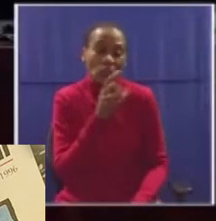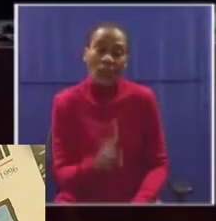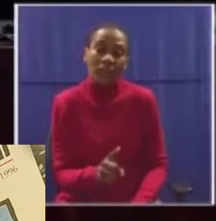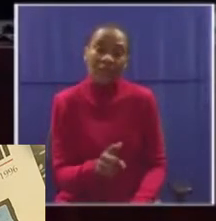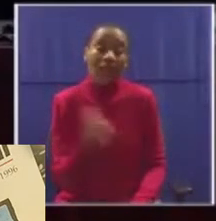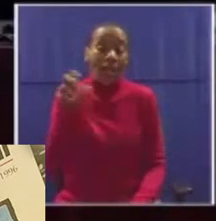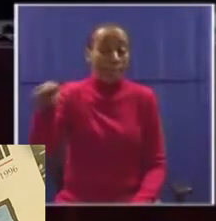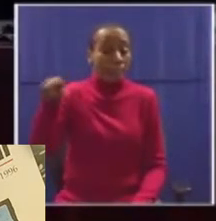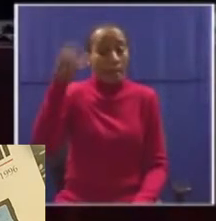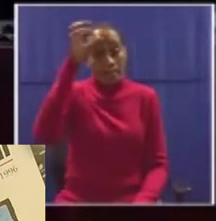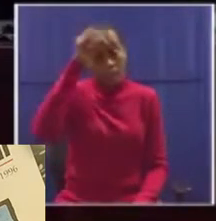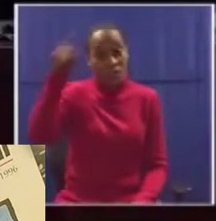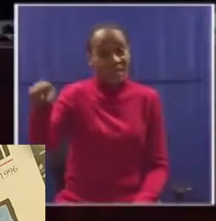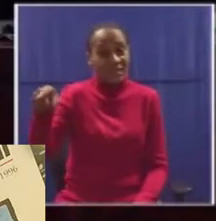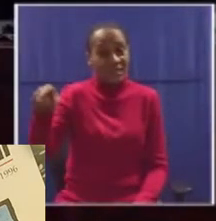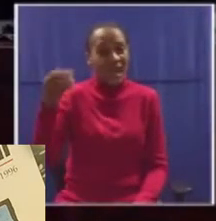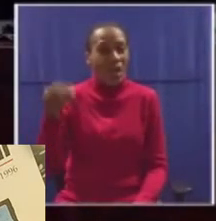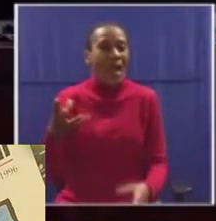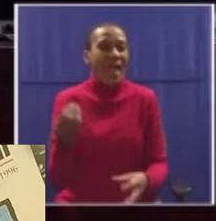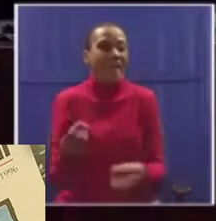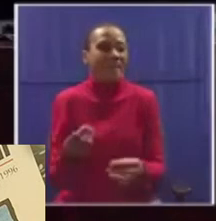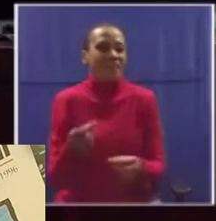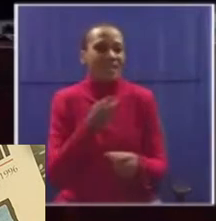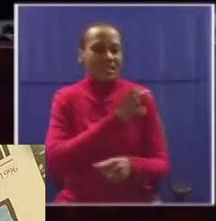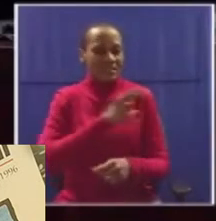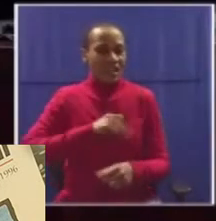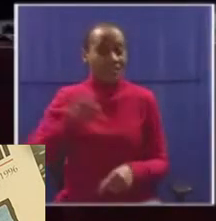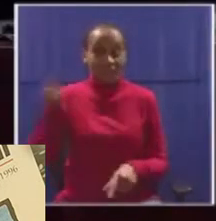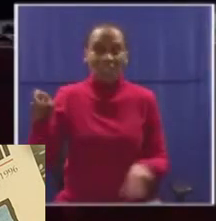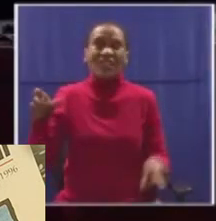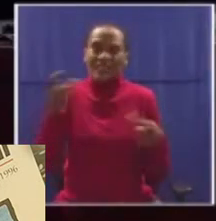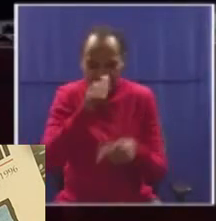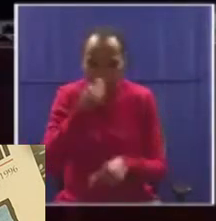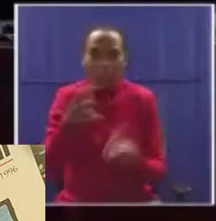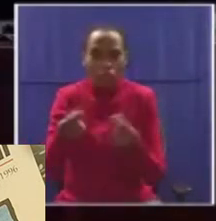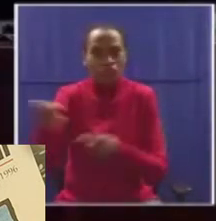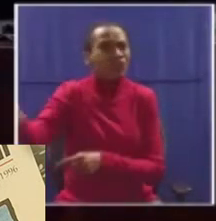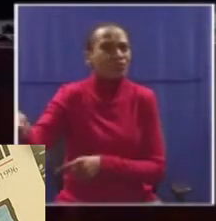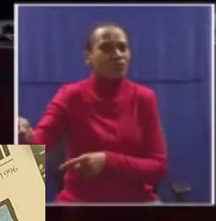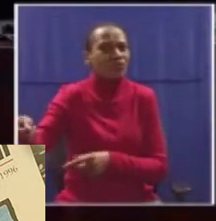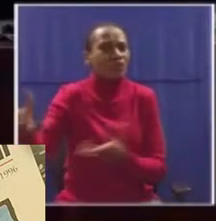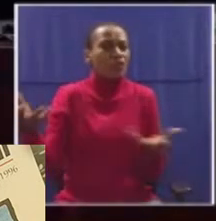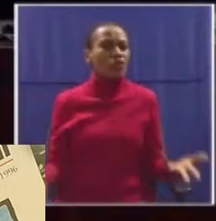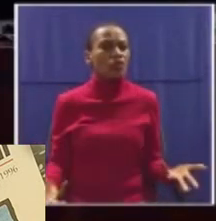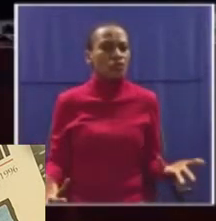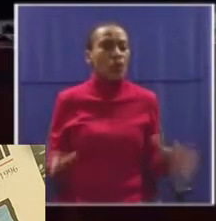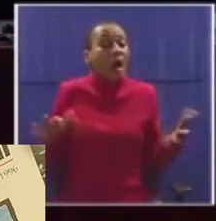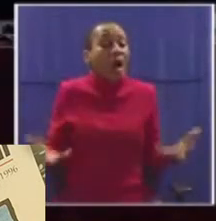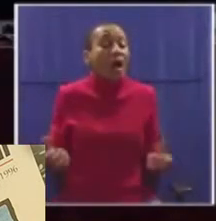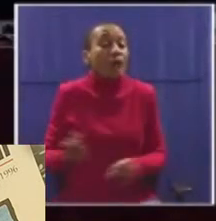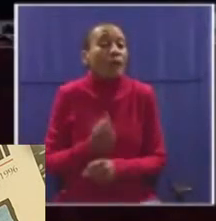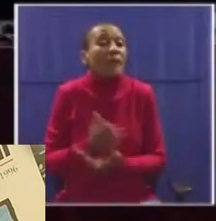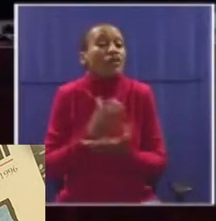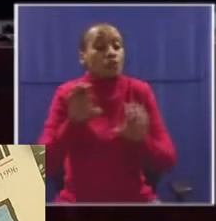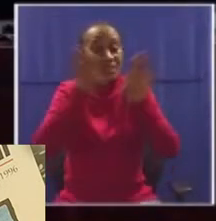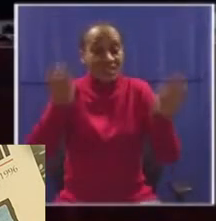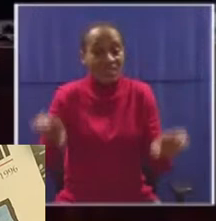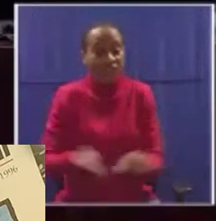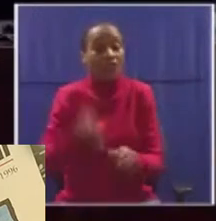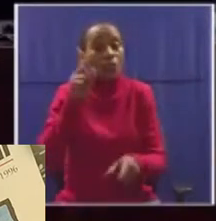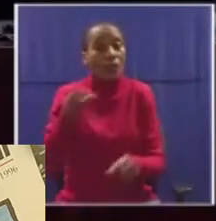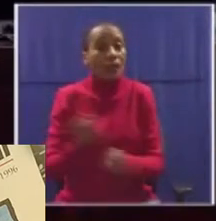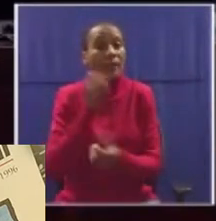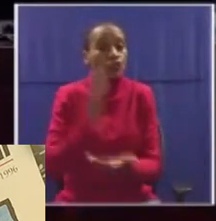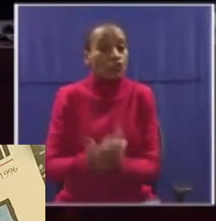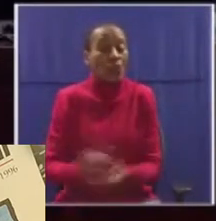saps is saturated by officers who themselves are Criminal there's no clearly defined mechanism in the certificate for